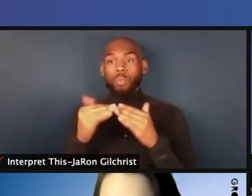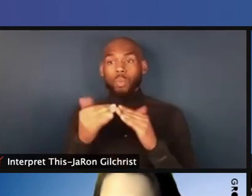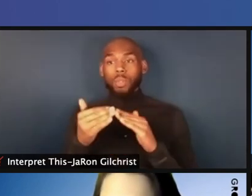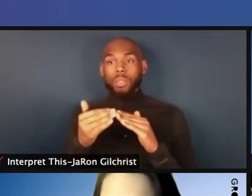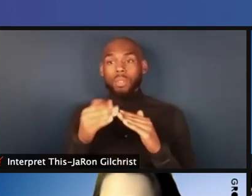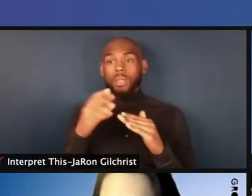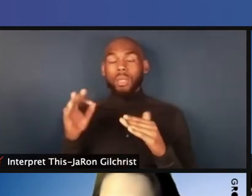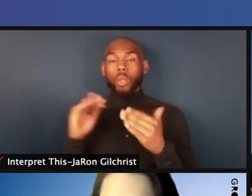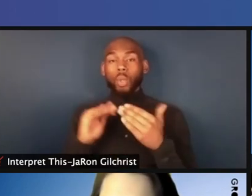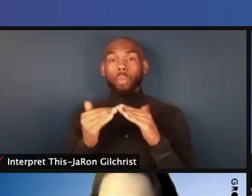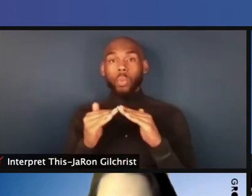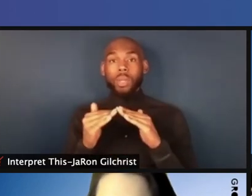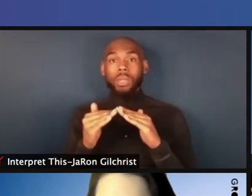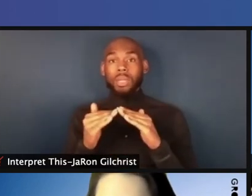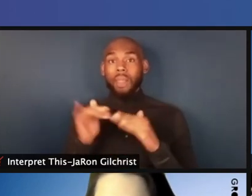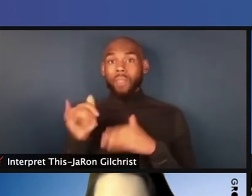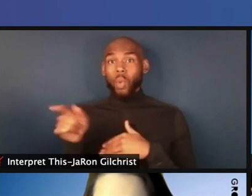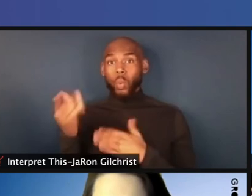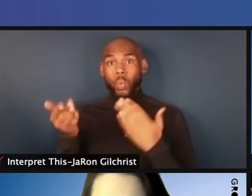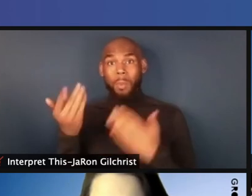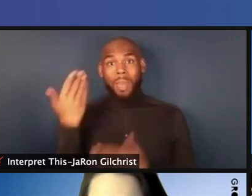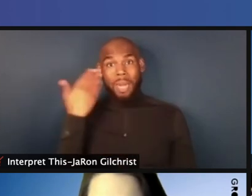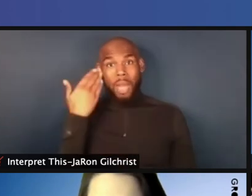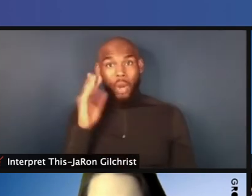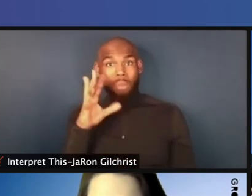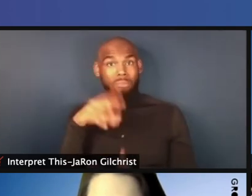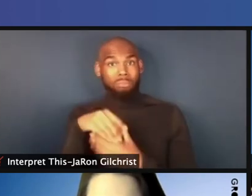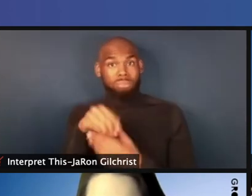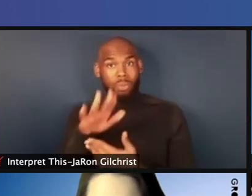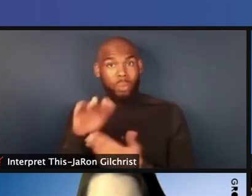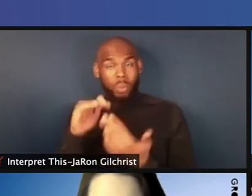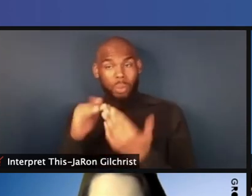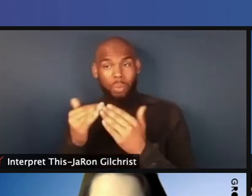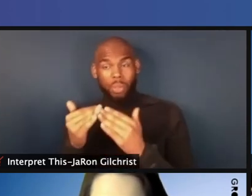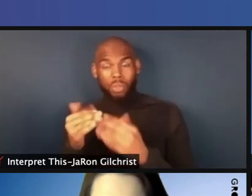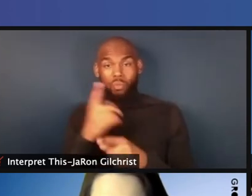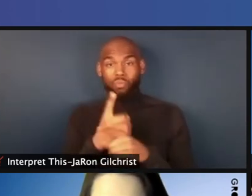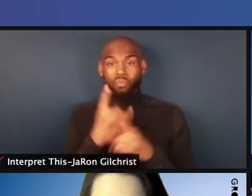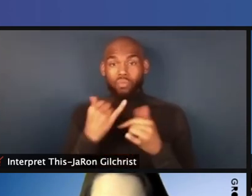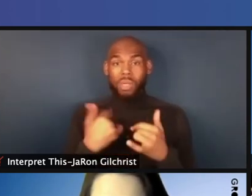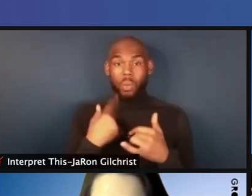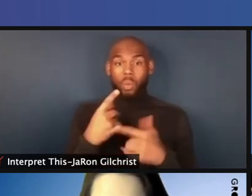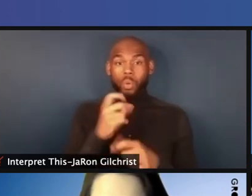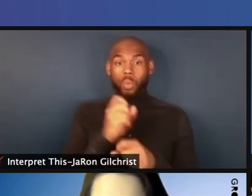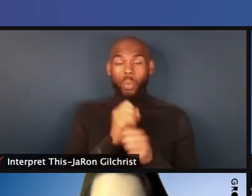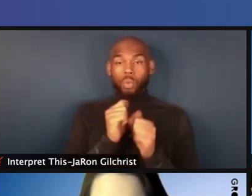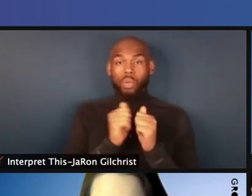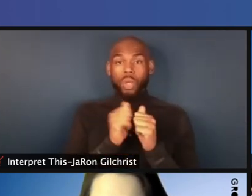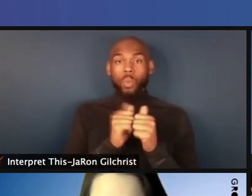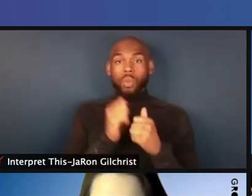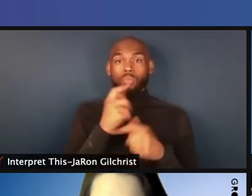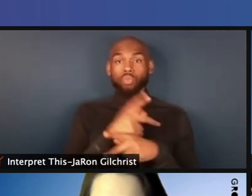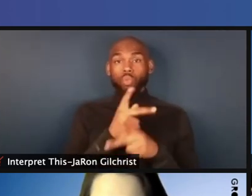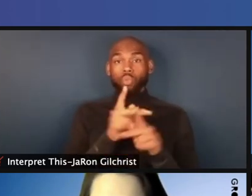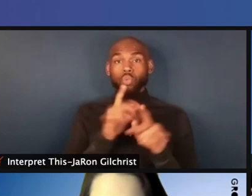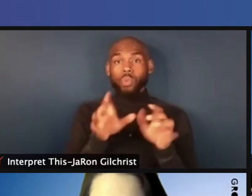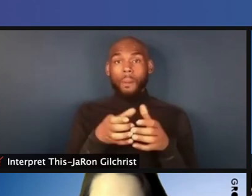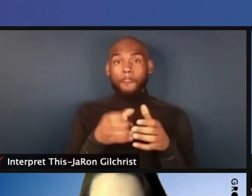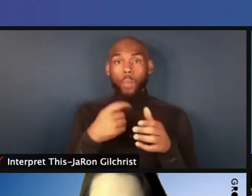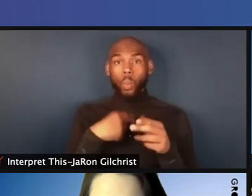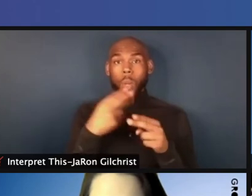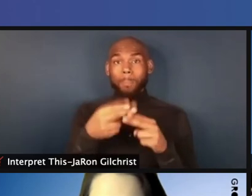know is of your community. You know, even right now in this, you know, this time that we've been together with Producer Hub, we've mentioned